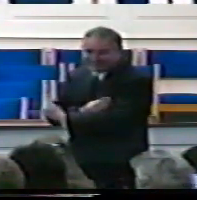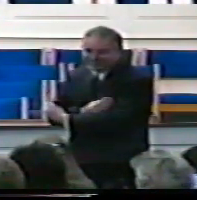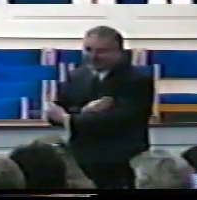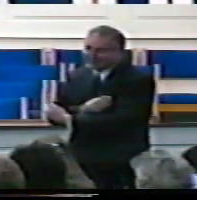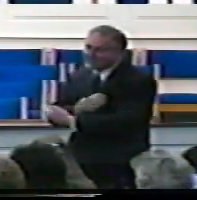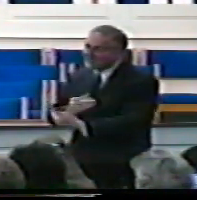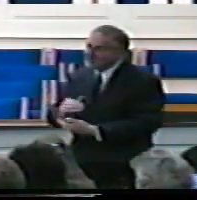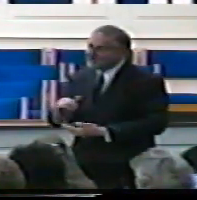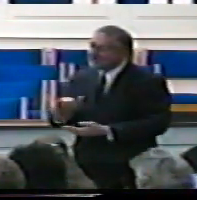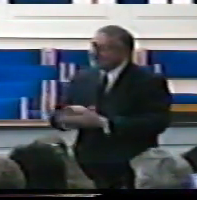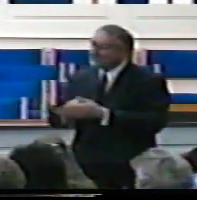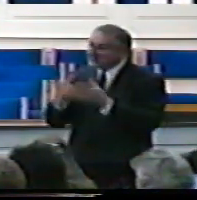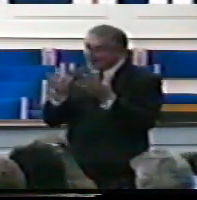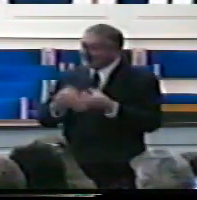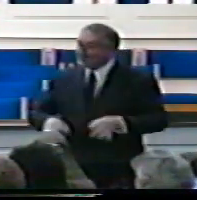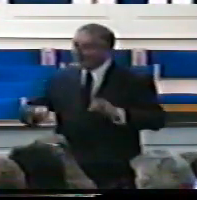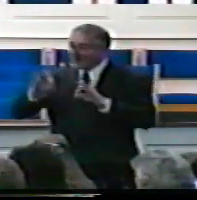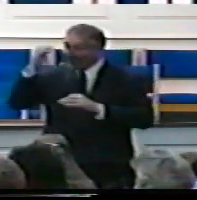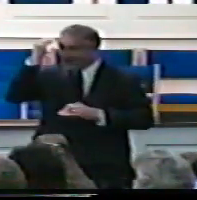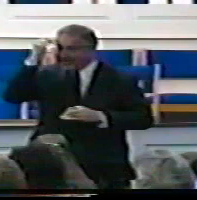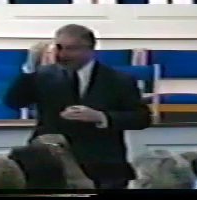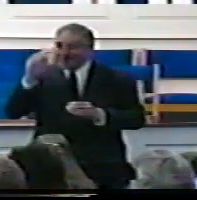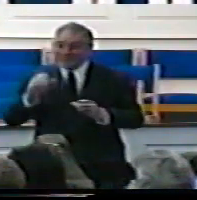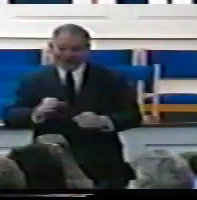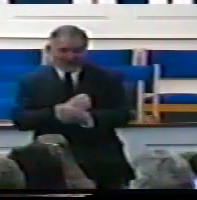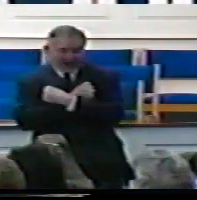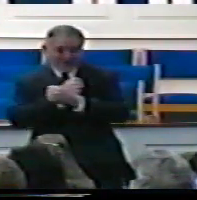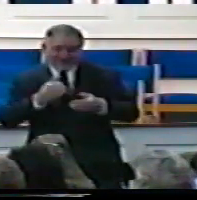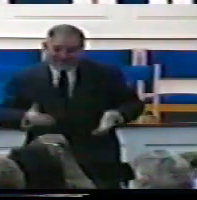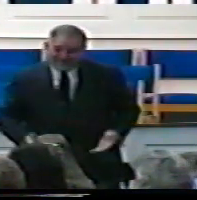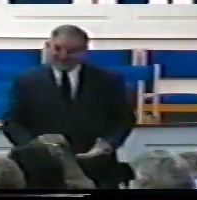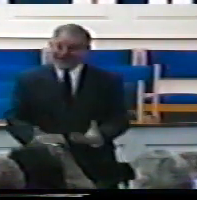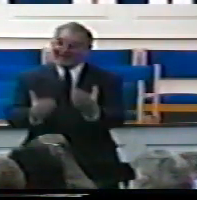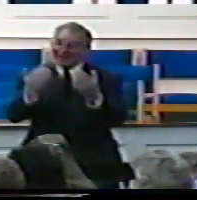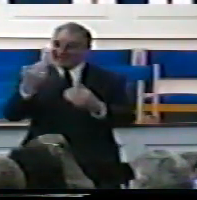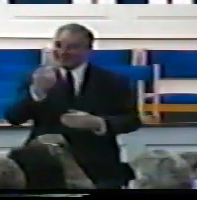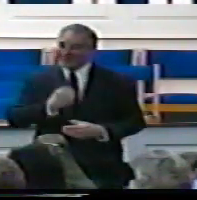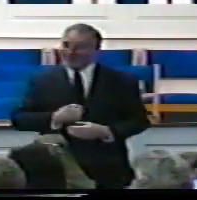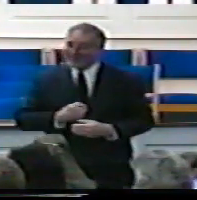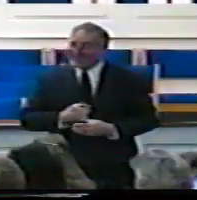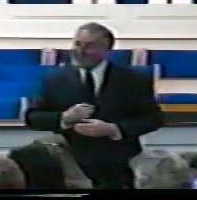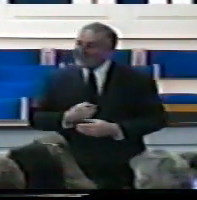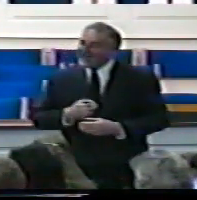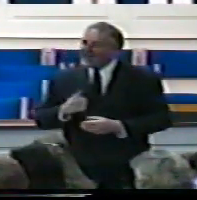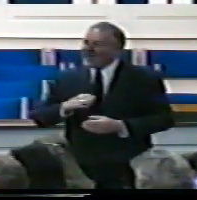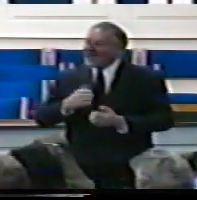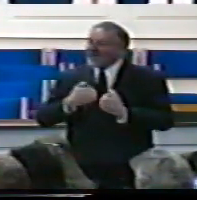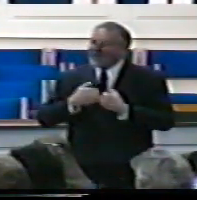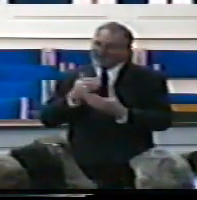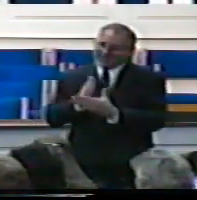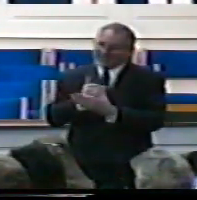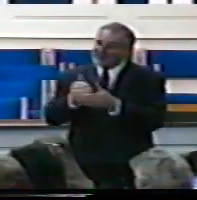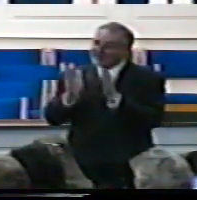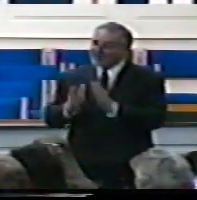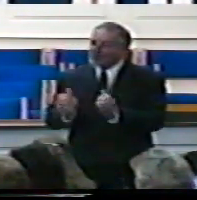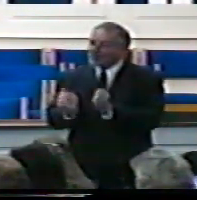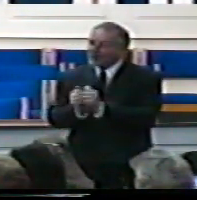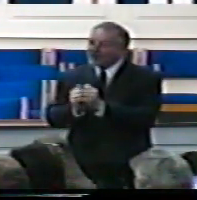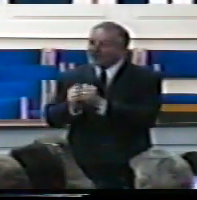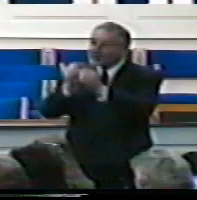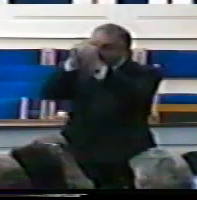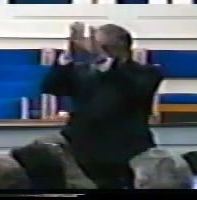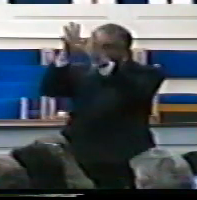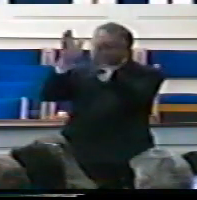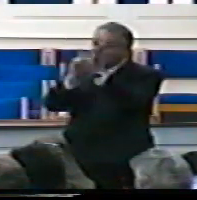Hang that out somewhere. Love lifted me. Amen. I have an advocate with the Father. Jesus Christ,